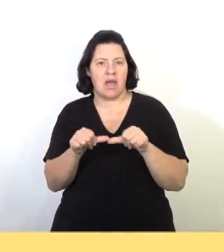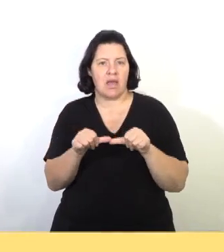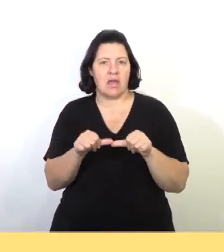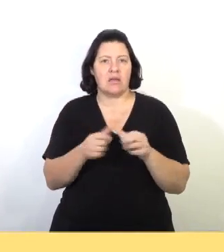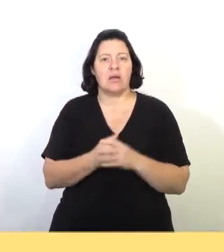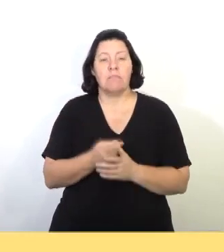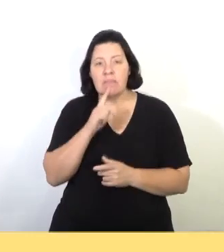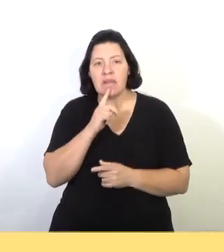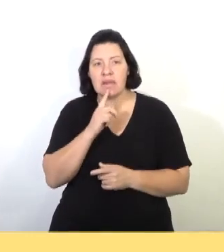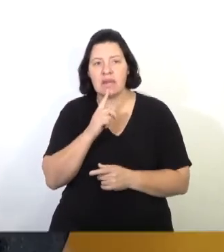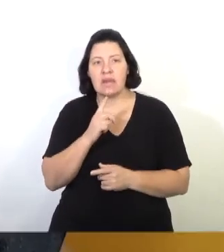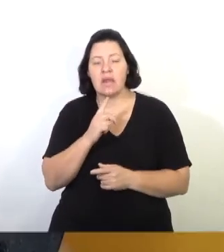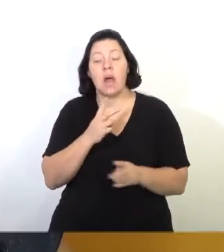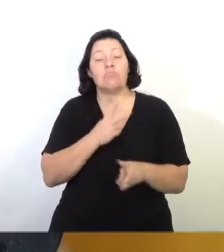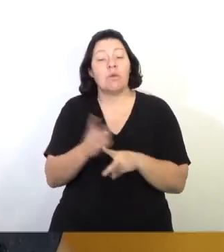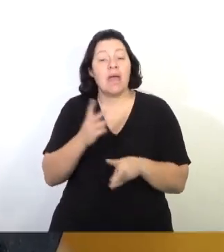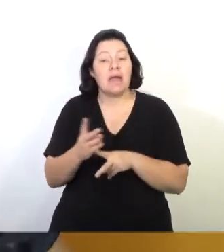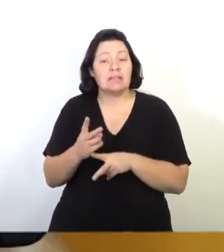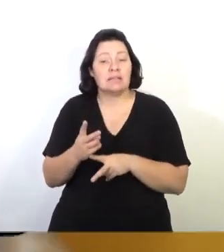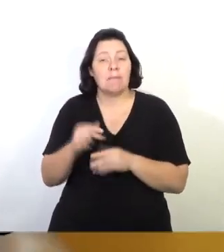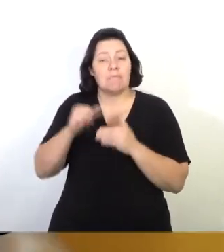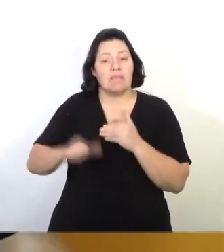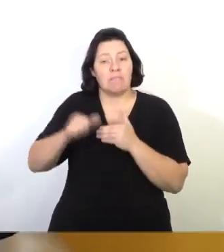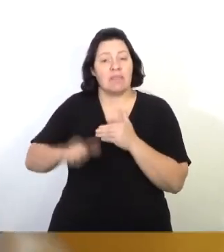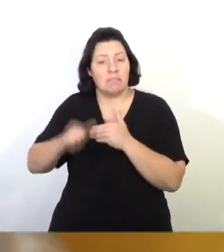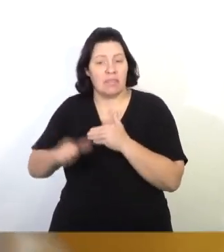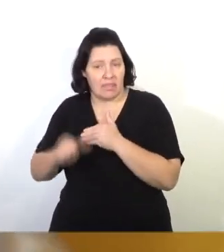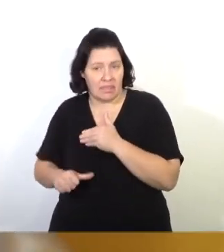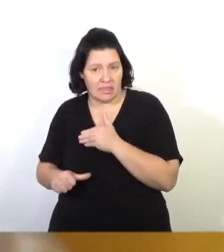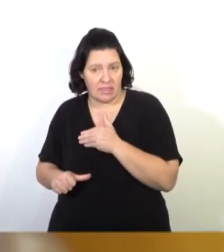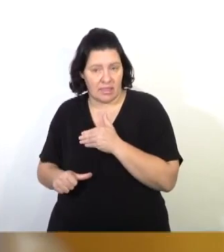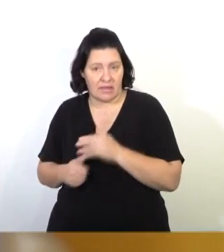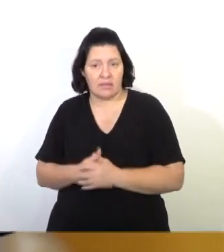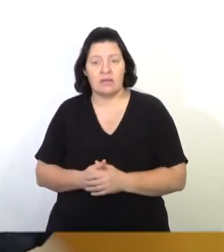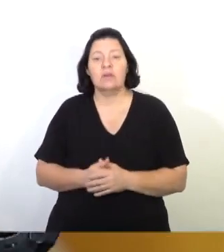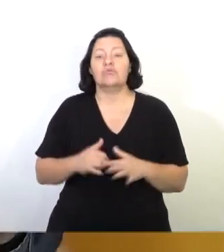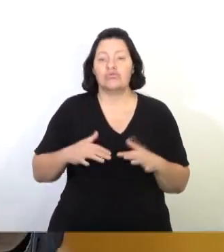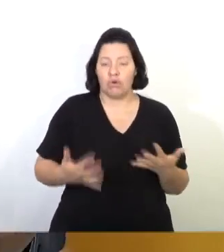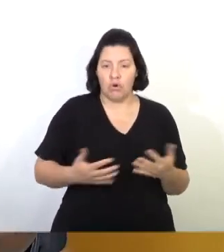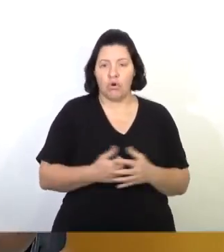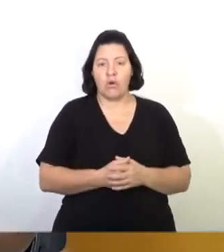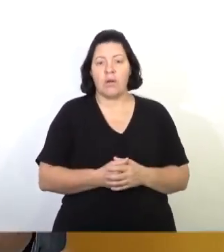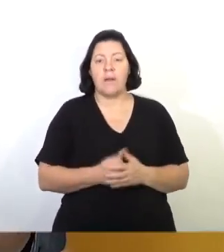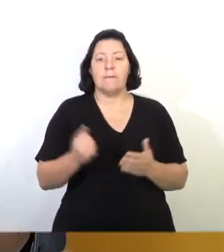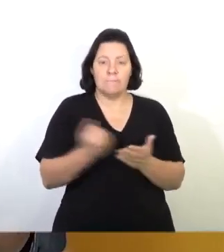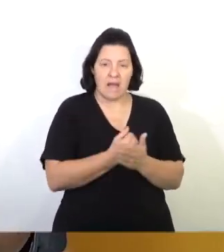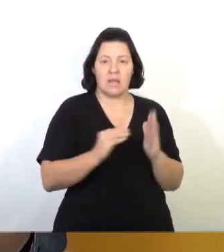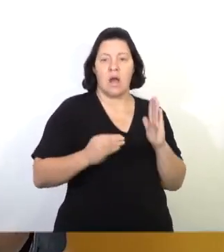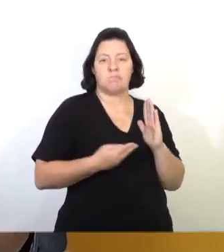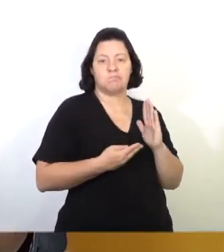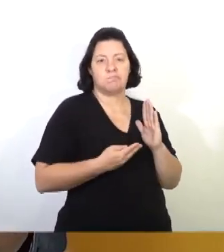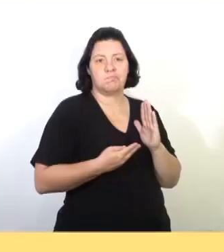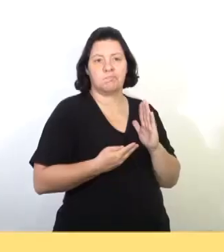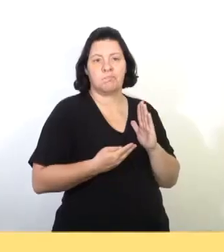journal. Remember, it must be prepared monthly. It is prepared monthly, so it must